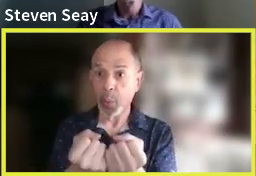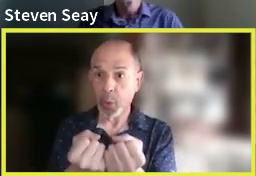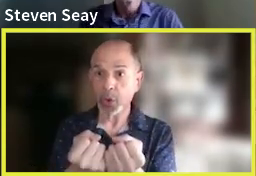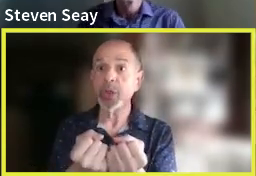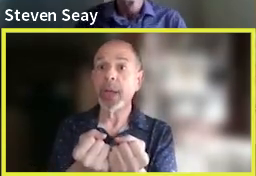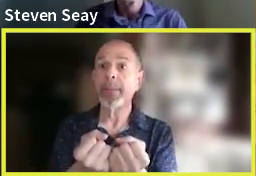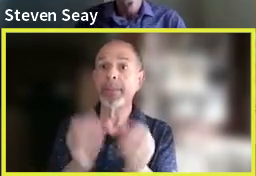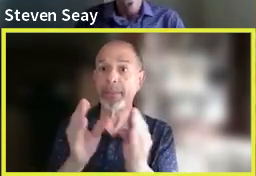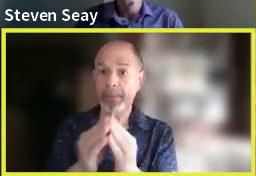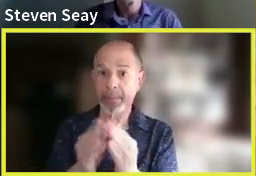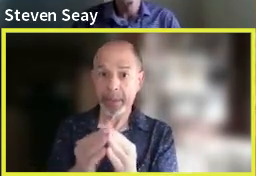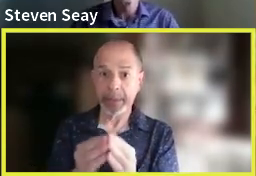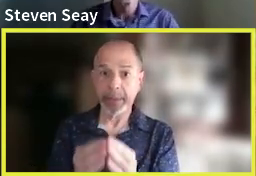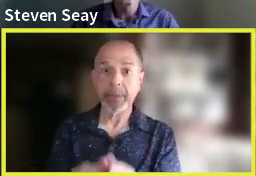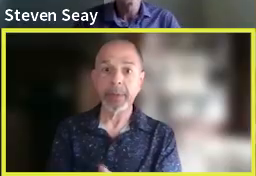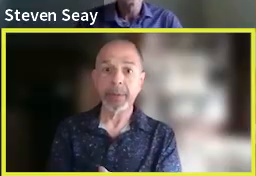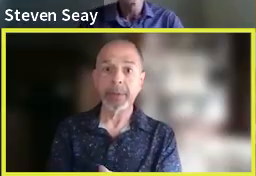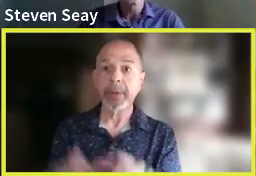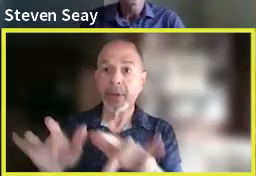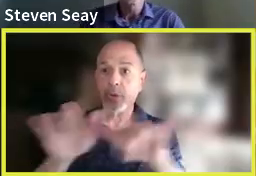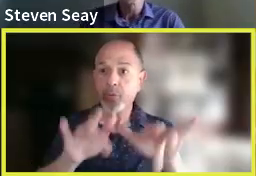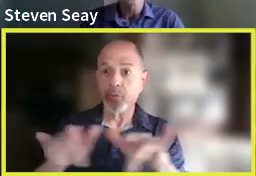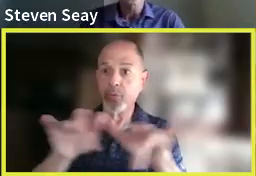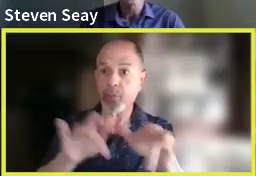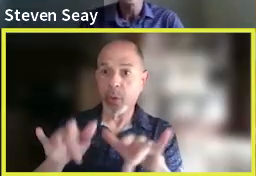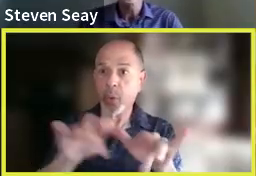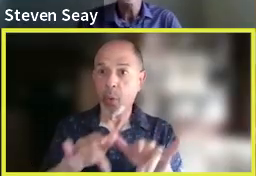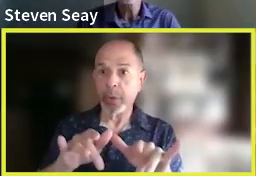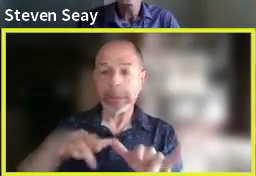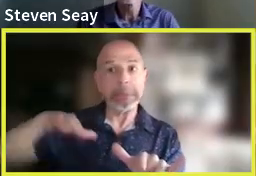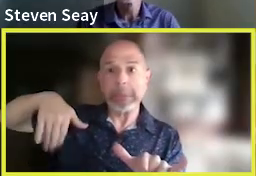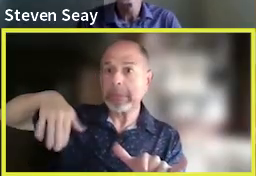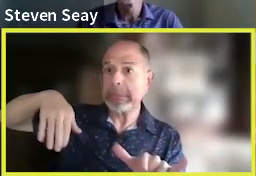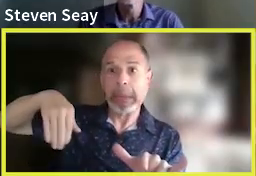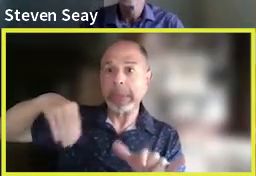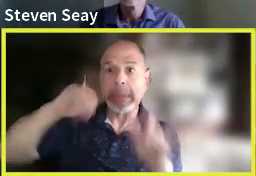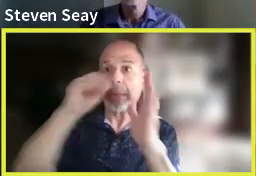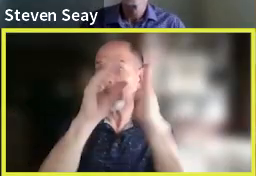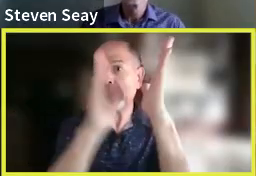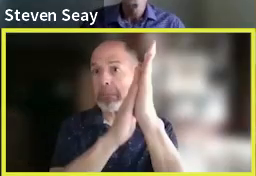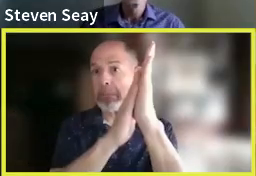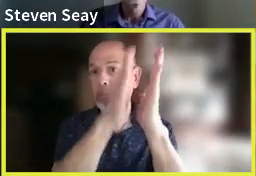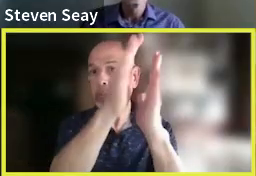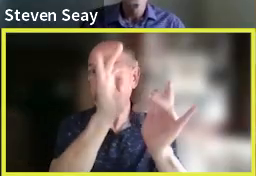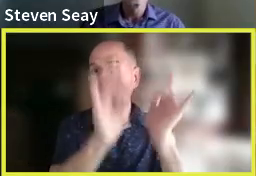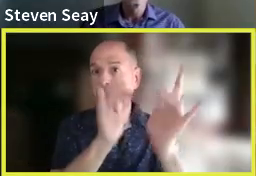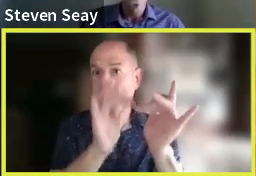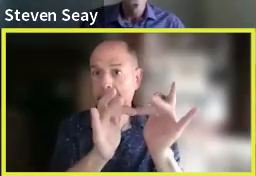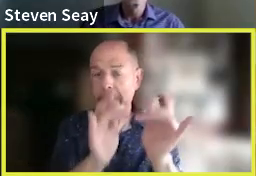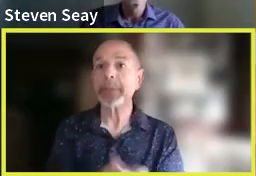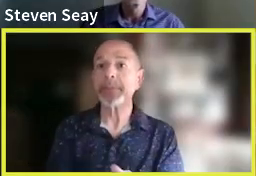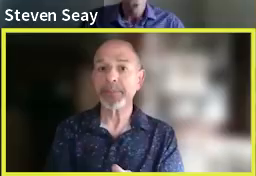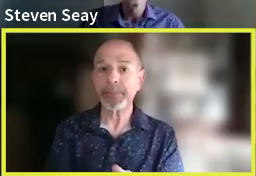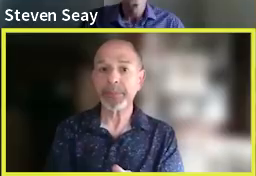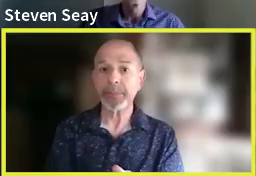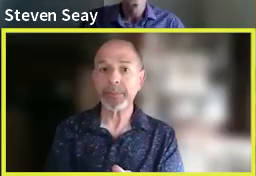2 are still, they're still not done, but they'll be there soon. And Michael Eddie was the best part of, not the best, he was amazing